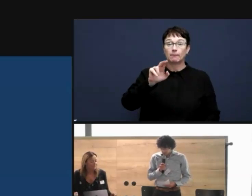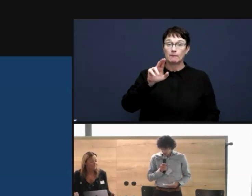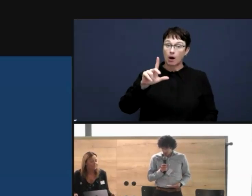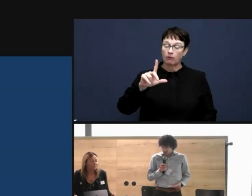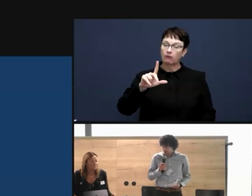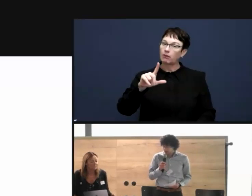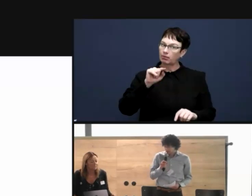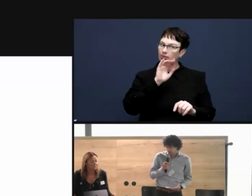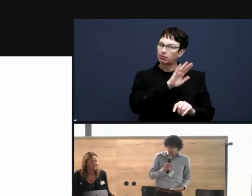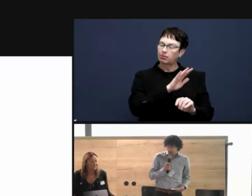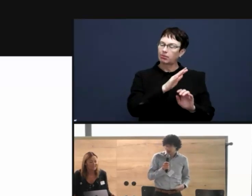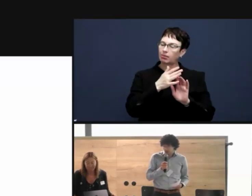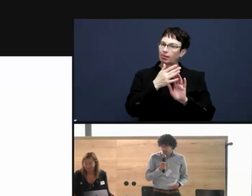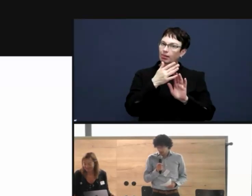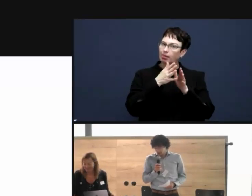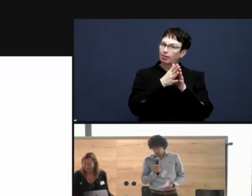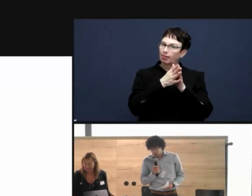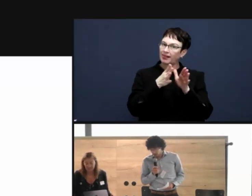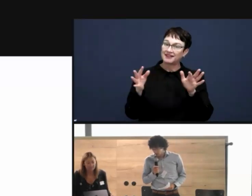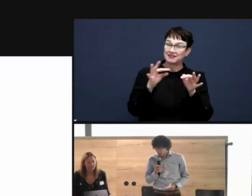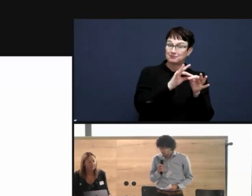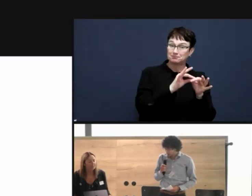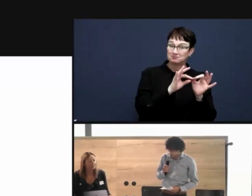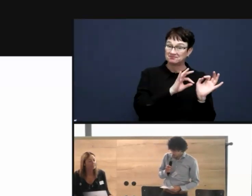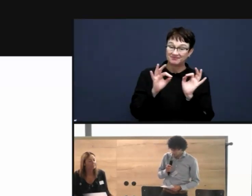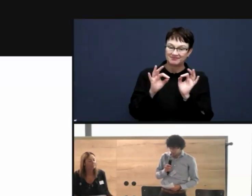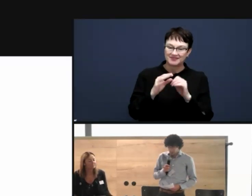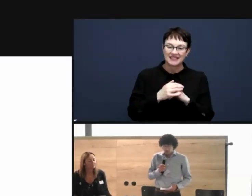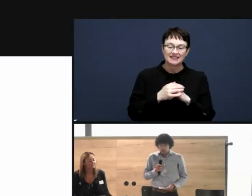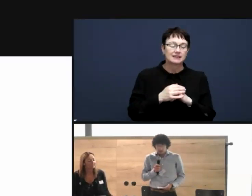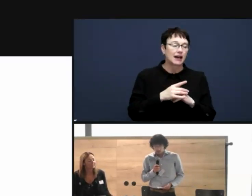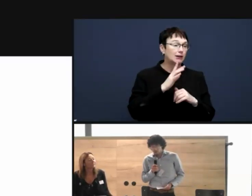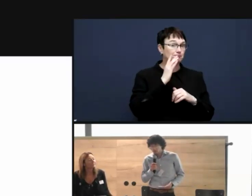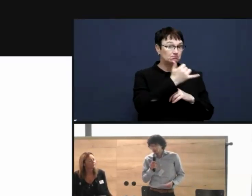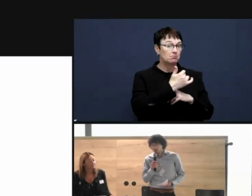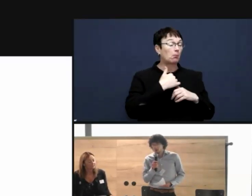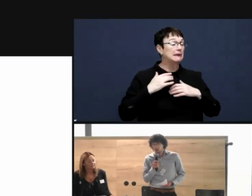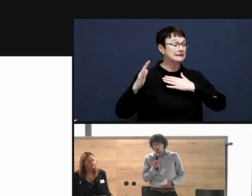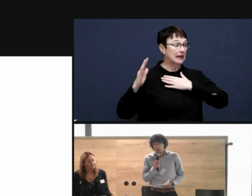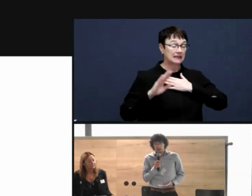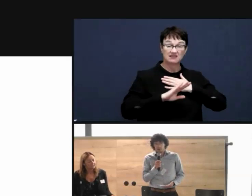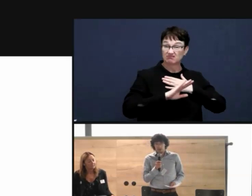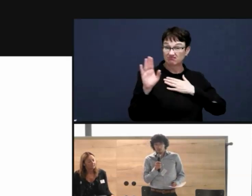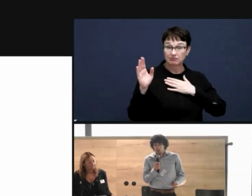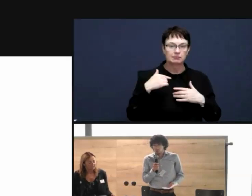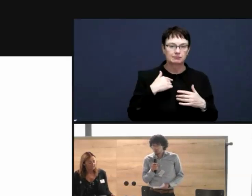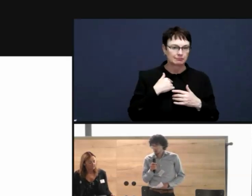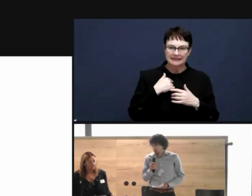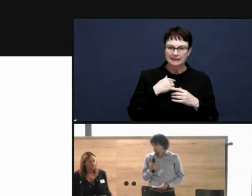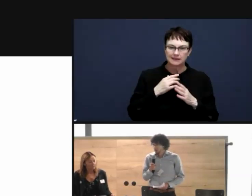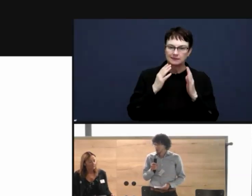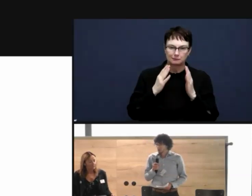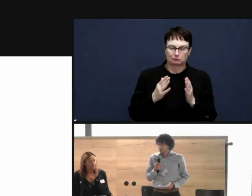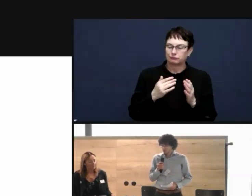Yes, I'm not going to dance. I'm going to discuss things about testing mobile apps as well. My name is Paul Workum. I work at ABRA, and I'm also one